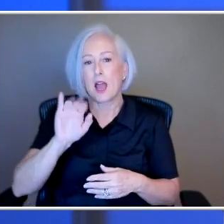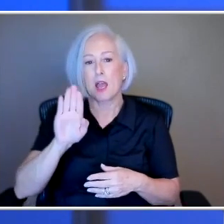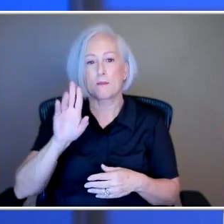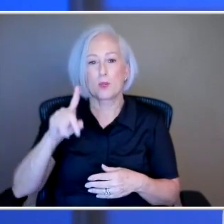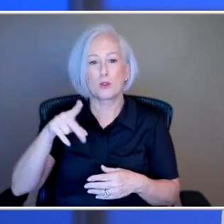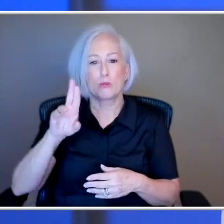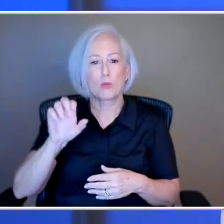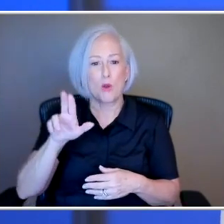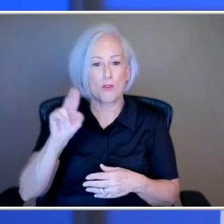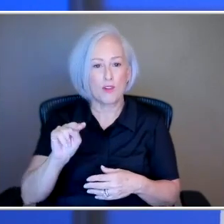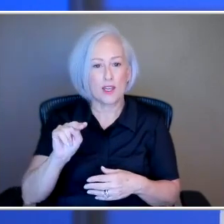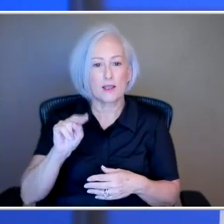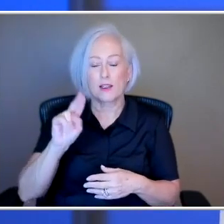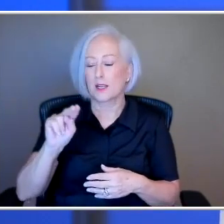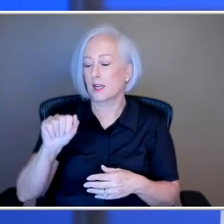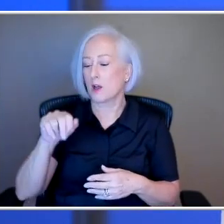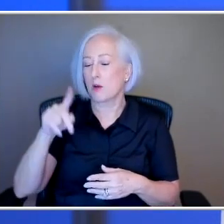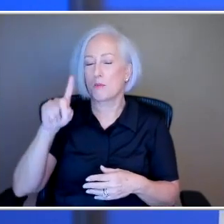things like that.